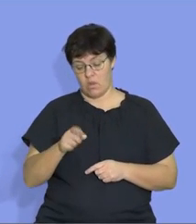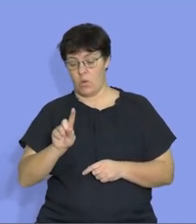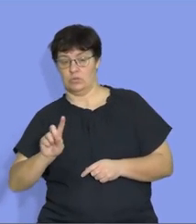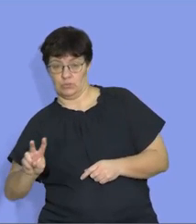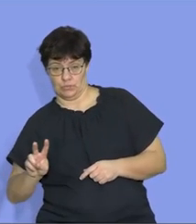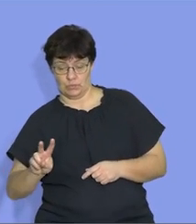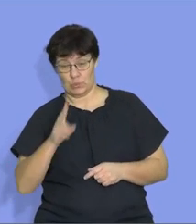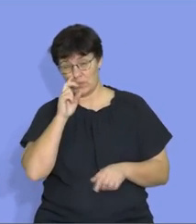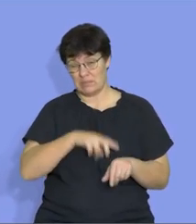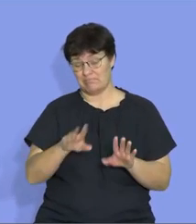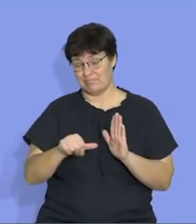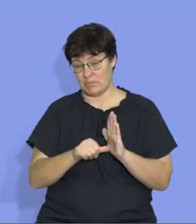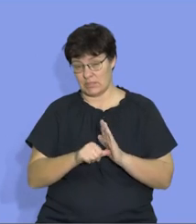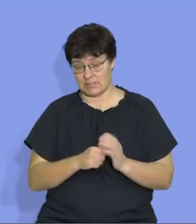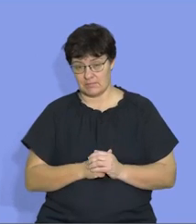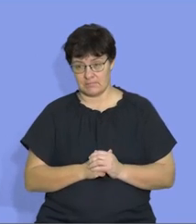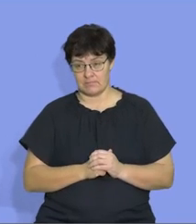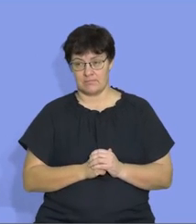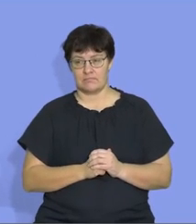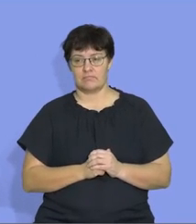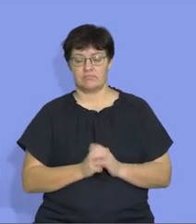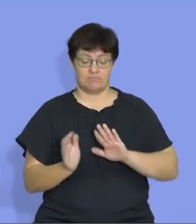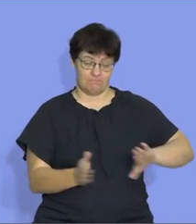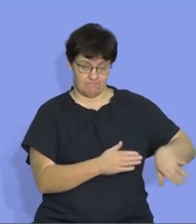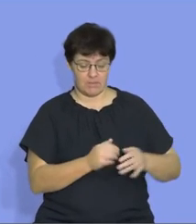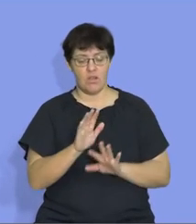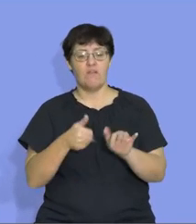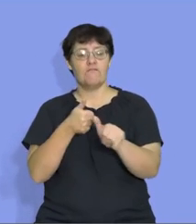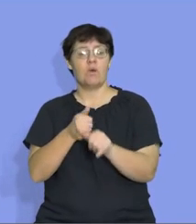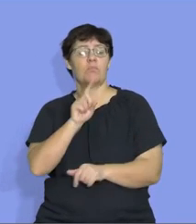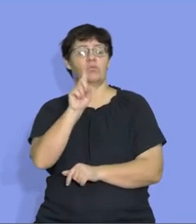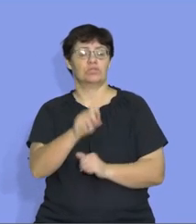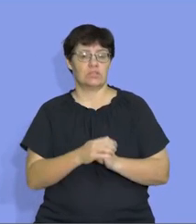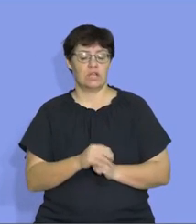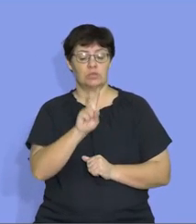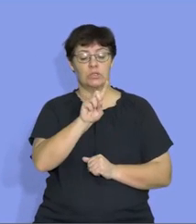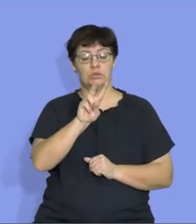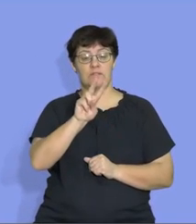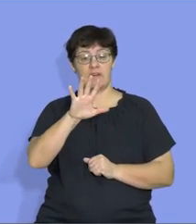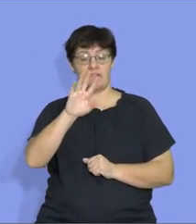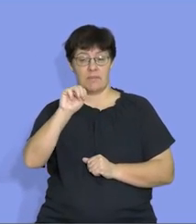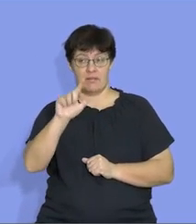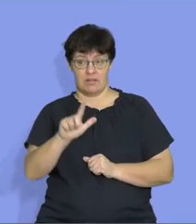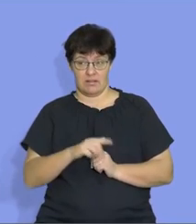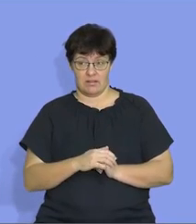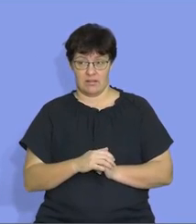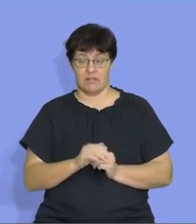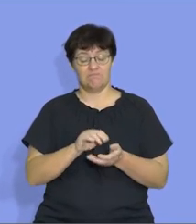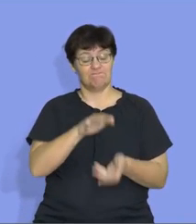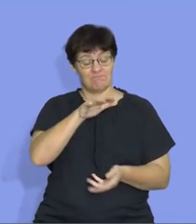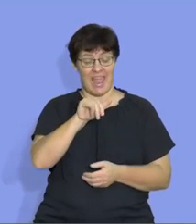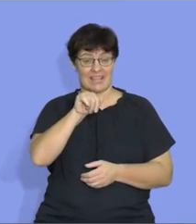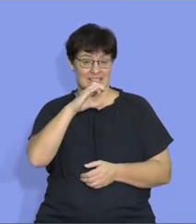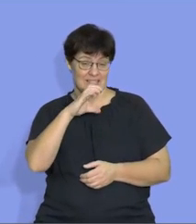right? Okay, and then the follow-up question, it says 25 mils, that's the volume of acid. So